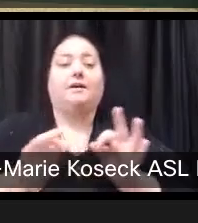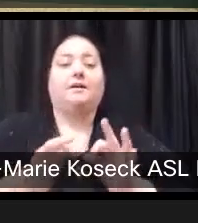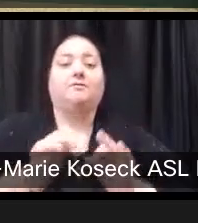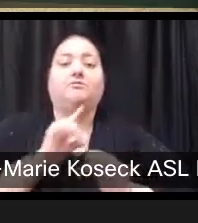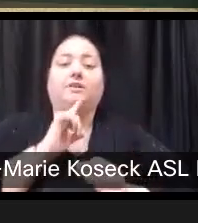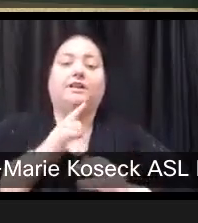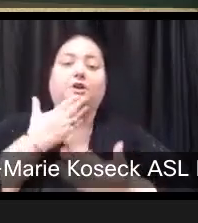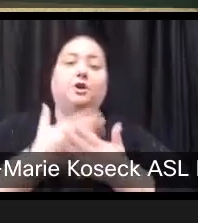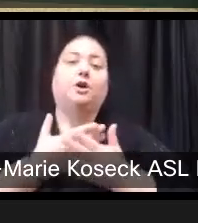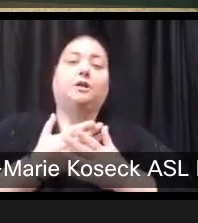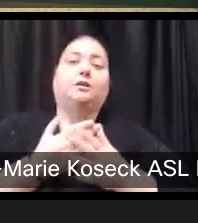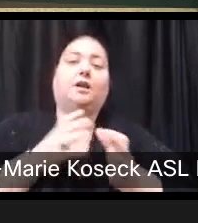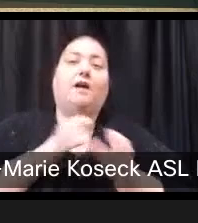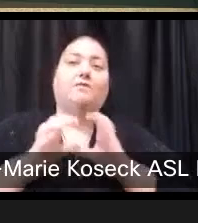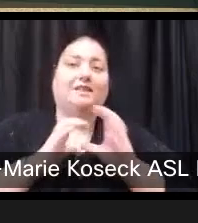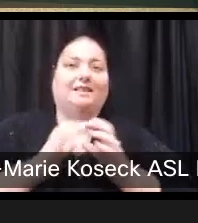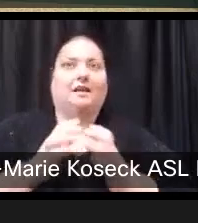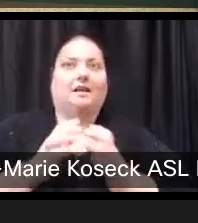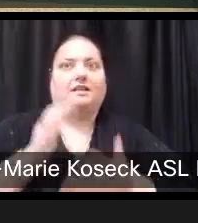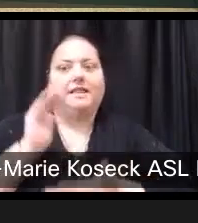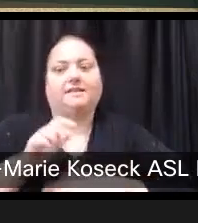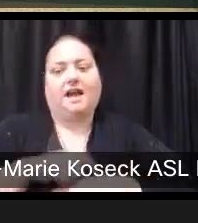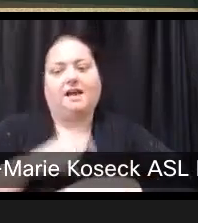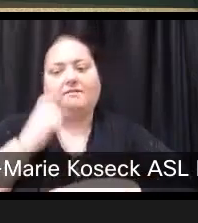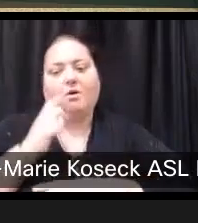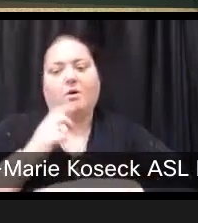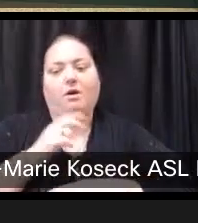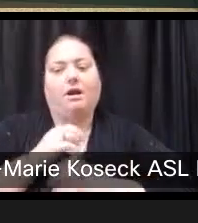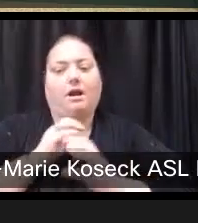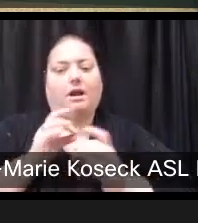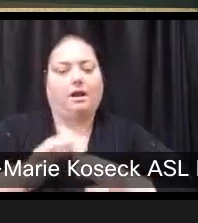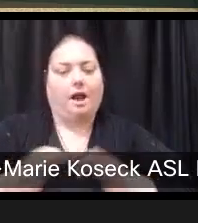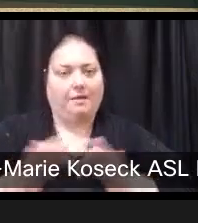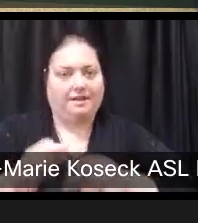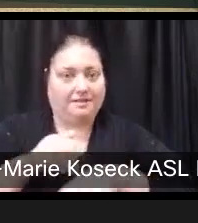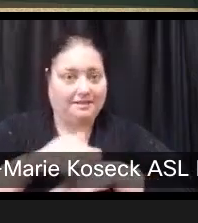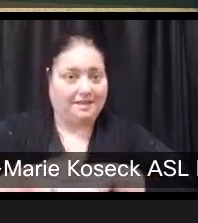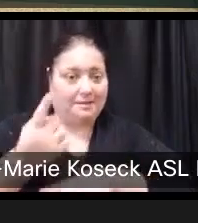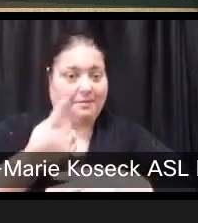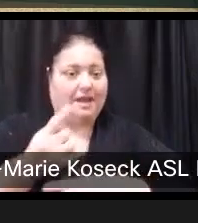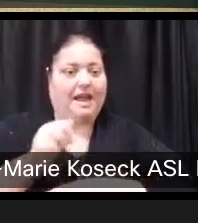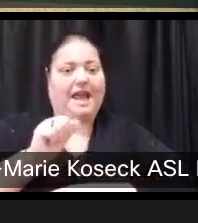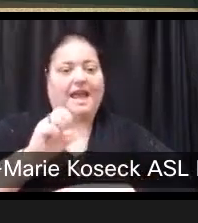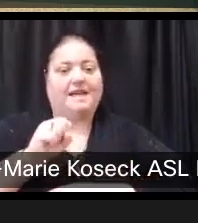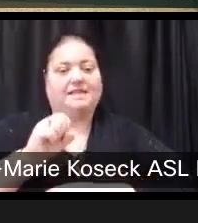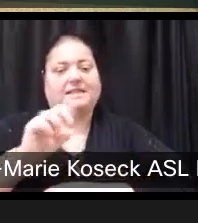discussion today, so a little less time for comment than normal, but if you can always submit something in writing to